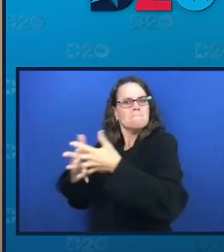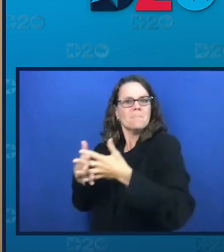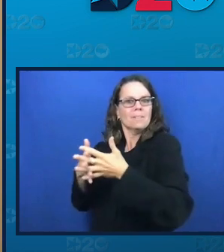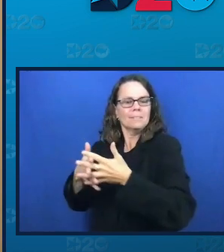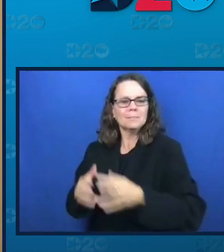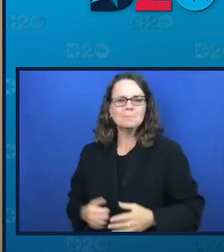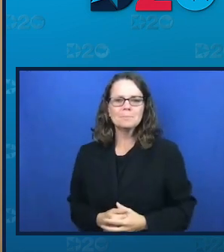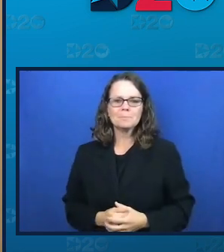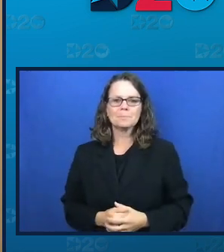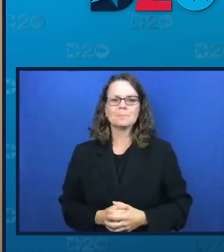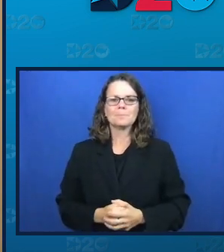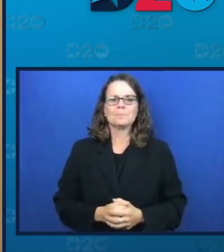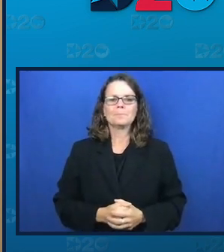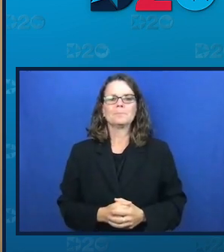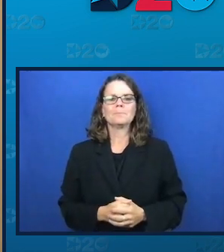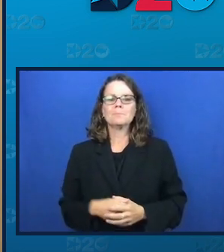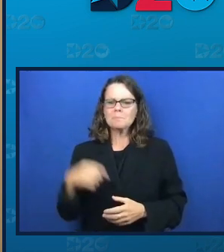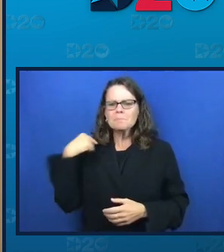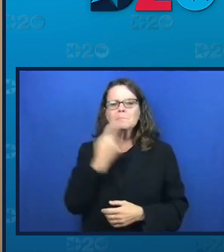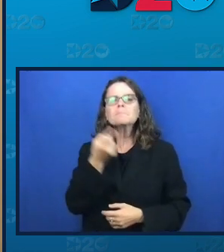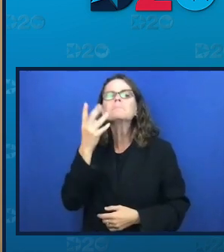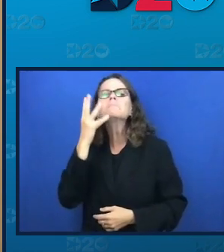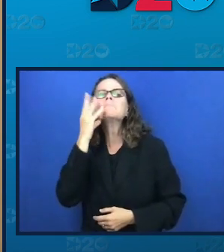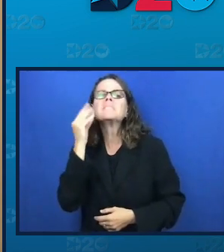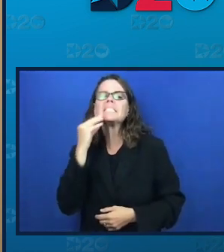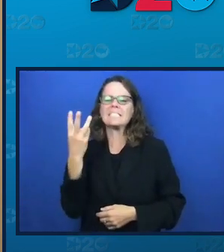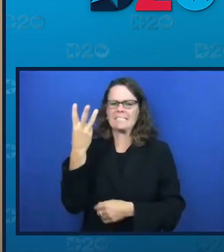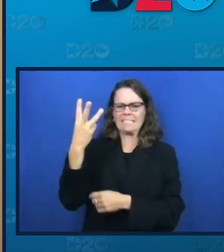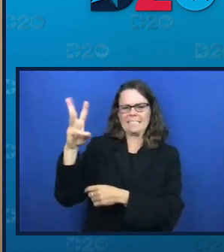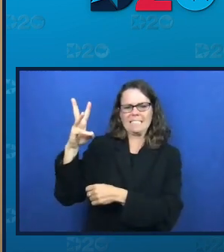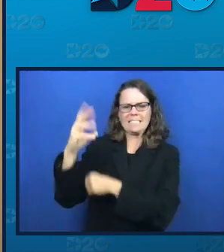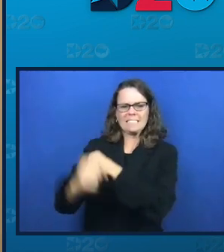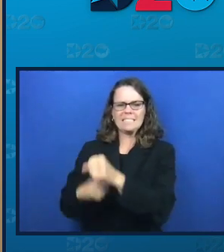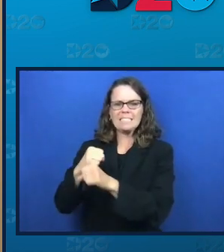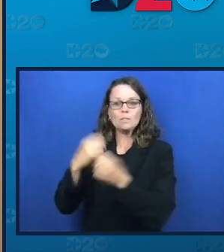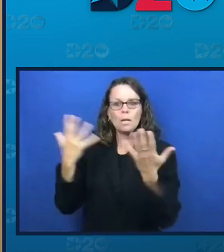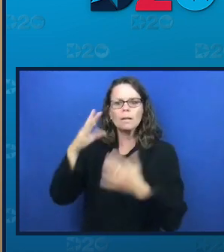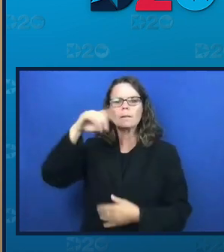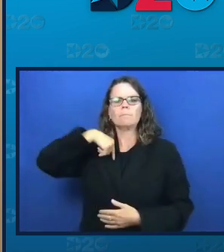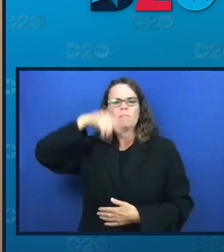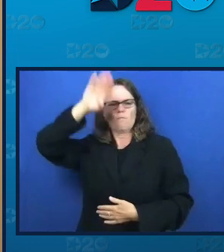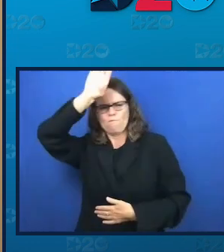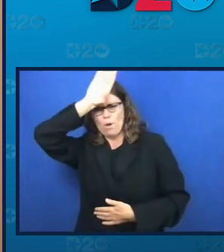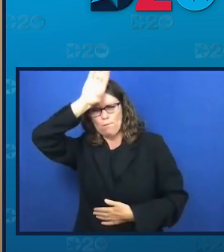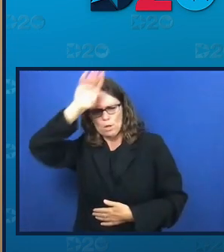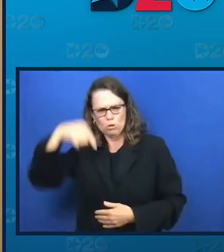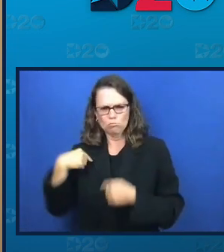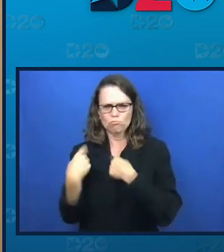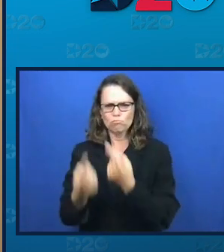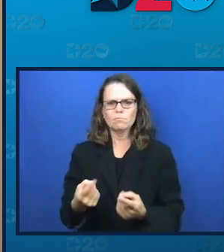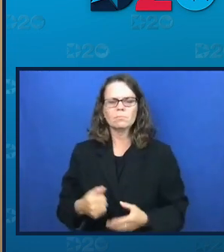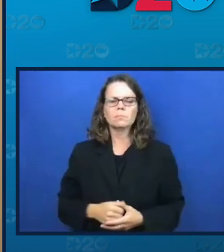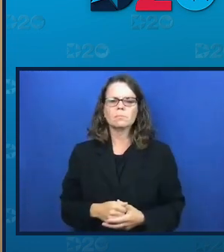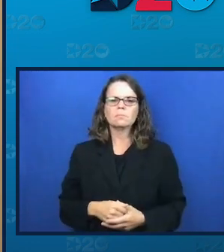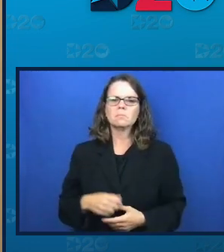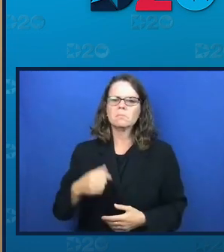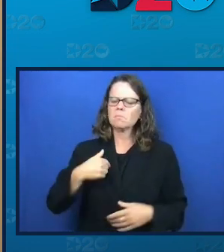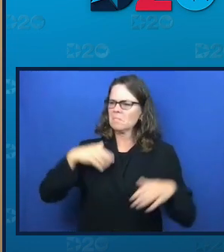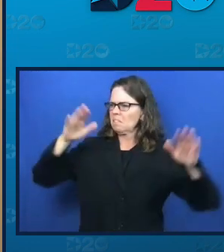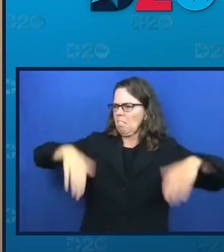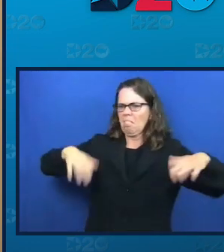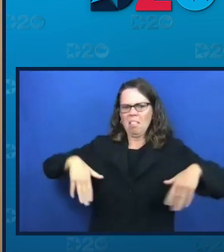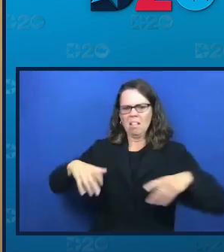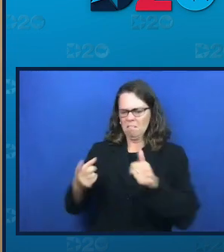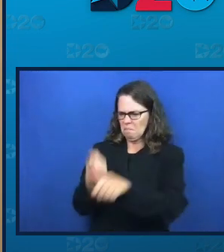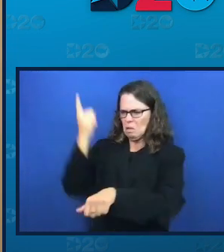like COVID. We had to change our whole tactics, the way we did our day-to-day. And now at a hurricane